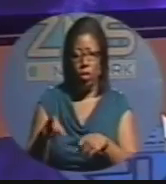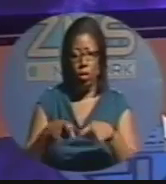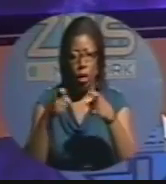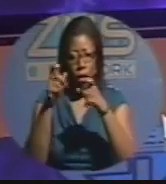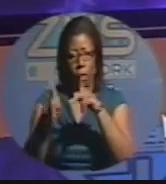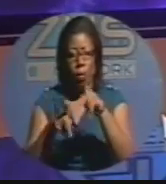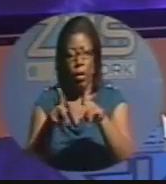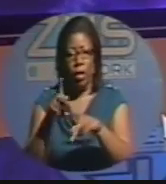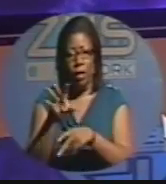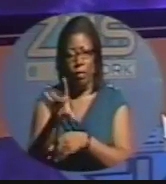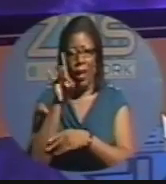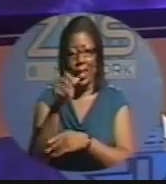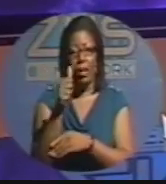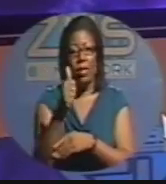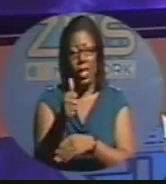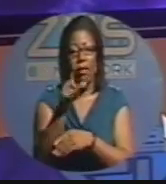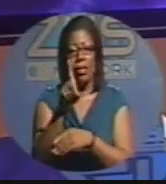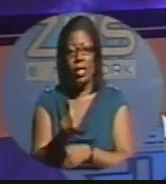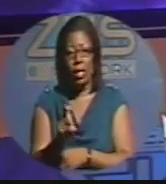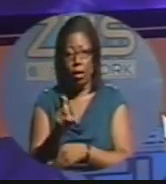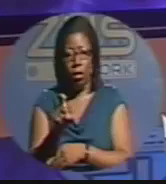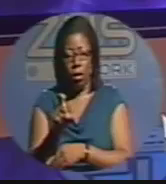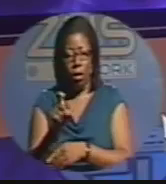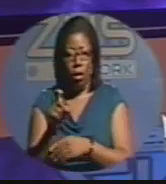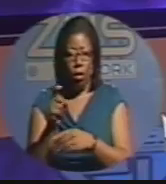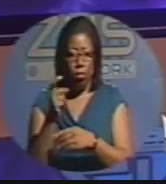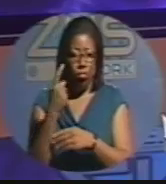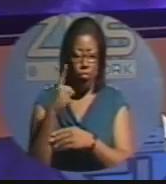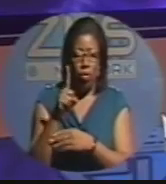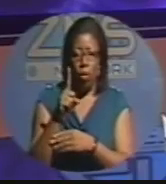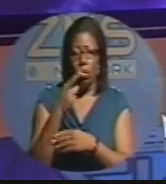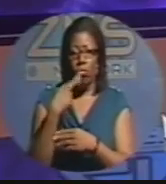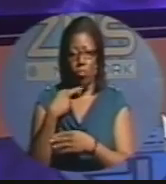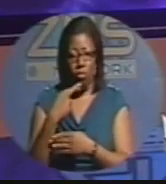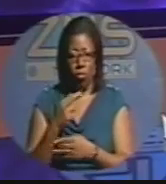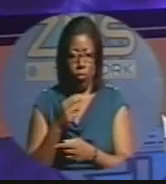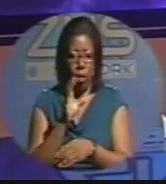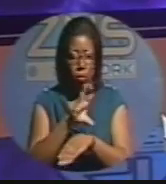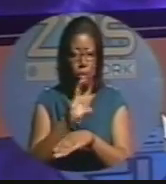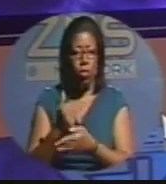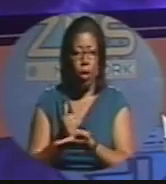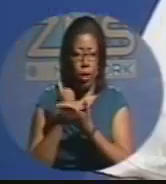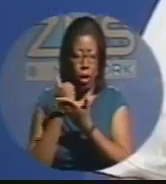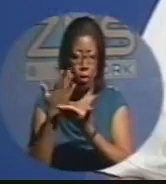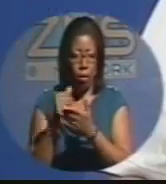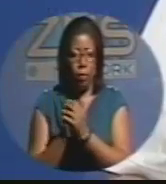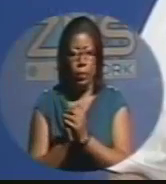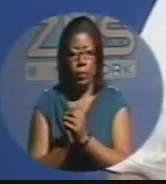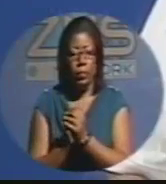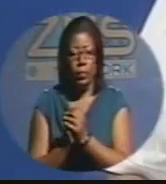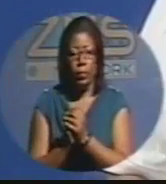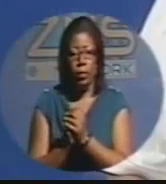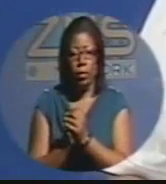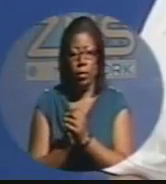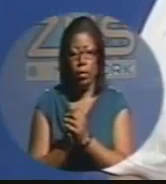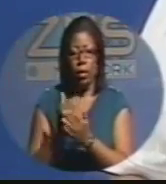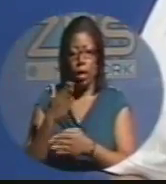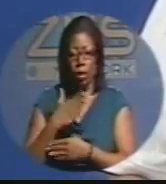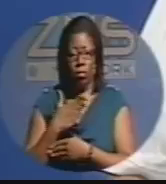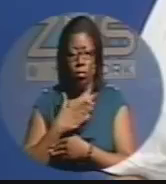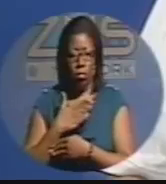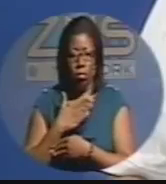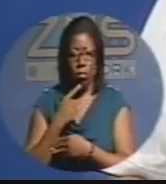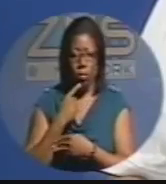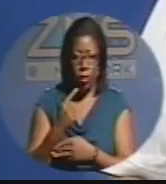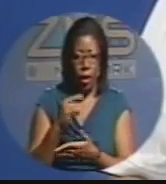themselves in need of the Red Cross should the storm affect us in any way? My suggestion